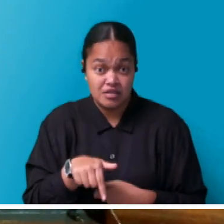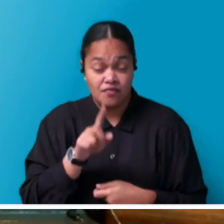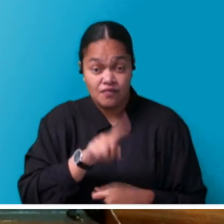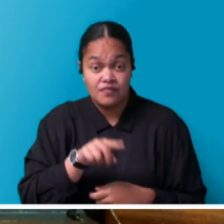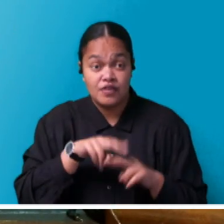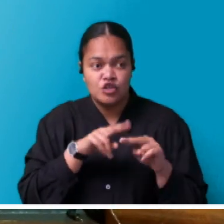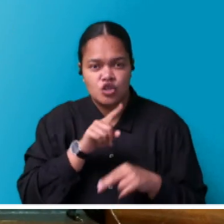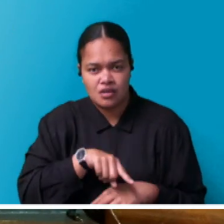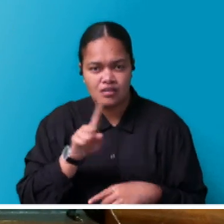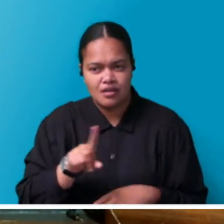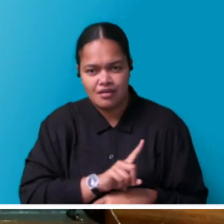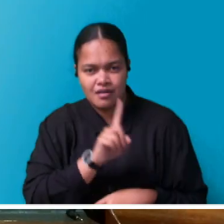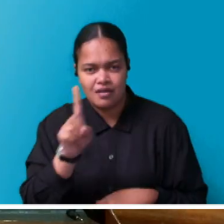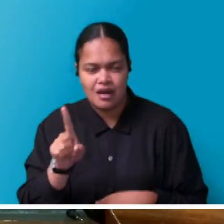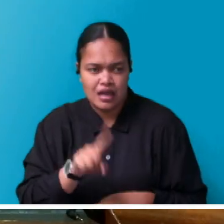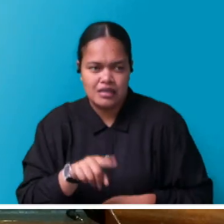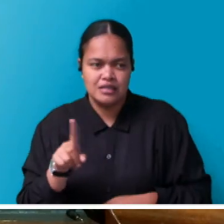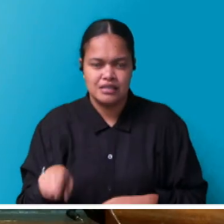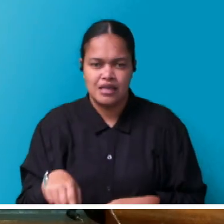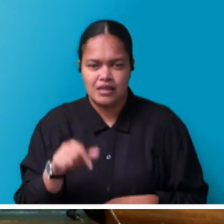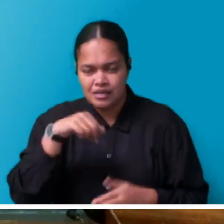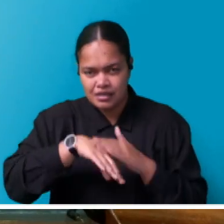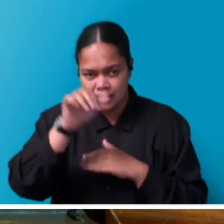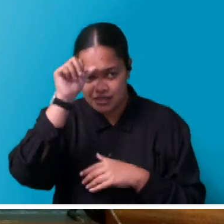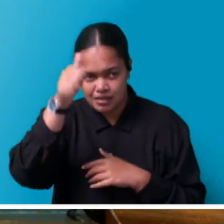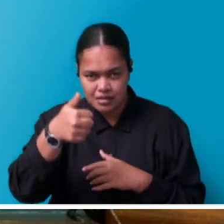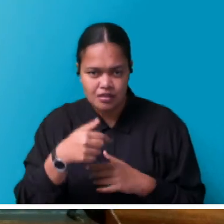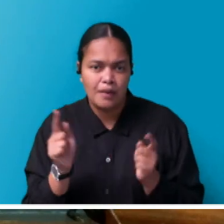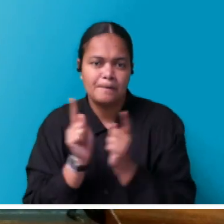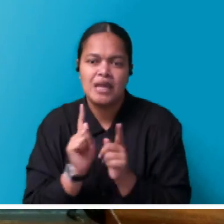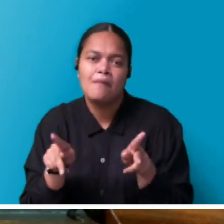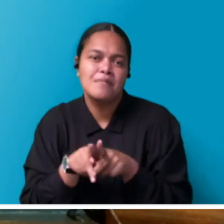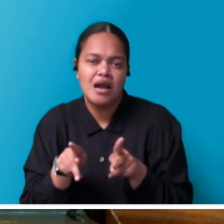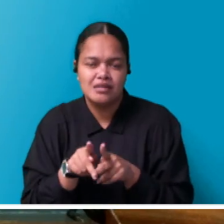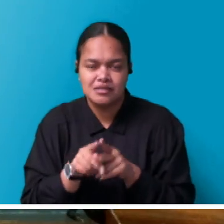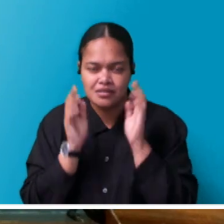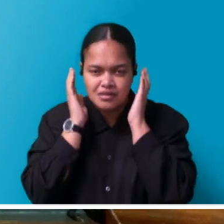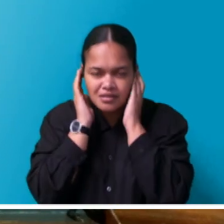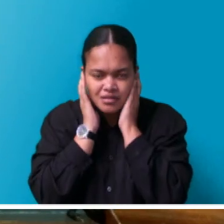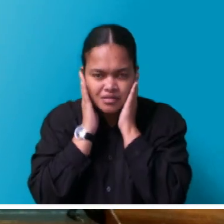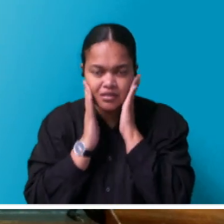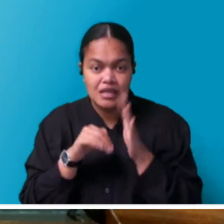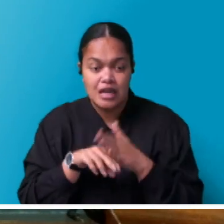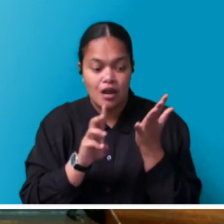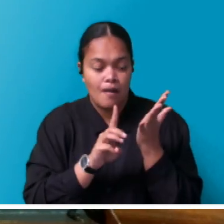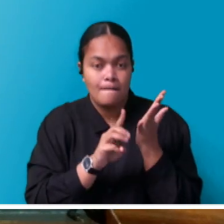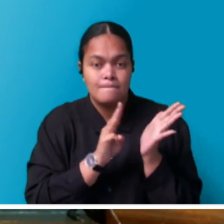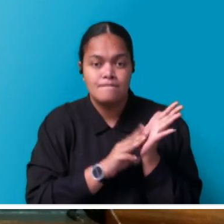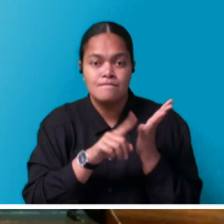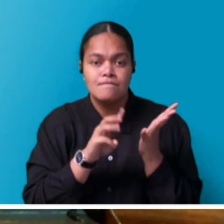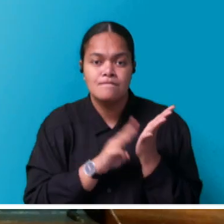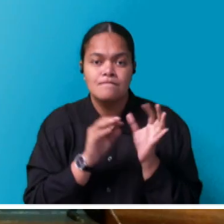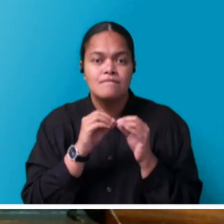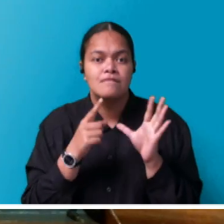market in the subcontinent, OTM India, in Mumbai to meet partners. The feedback was that while India is a market of